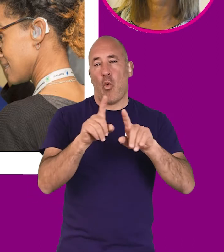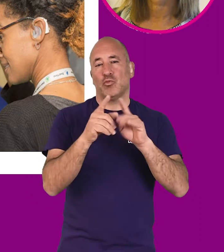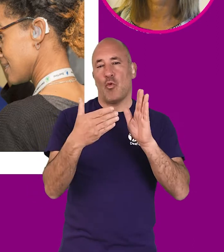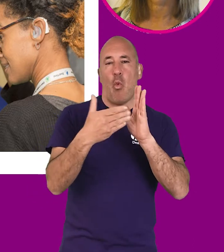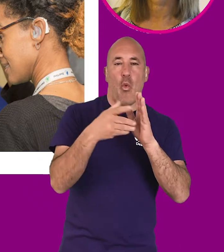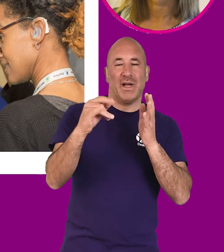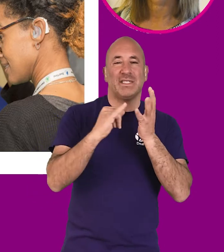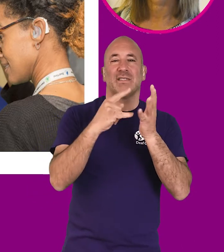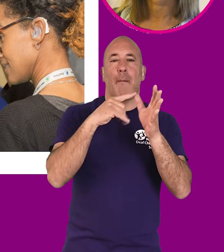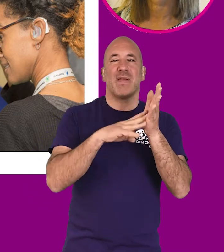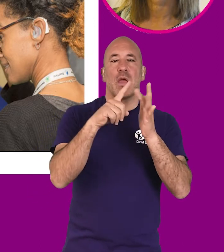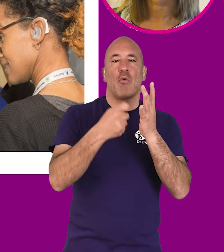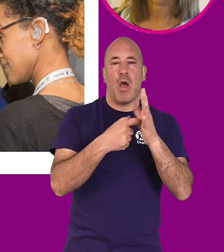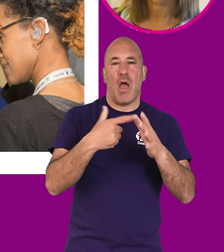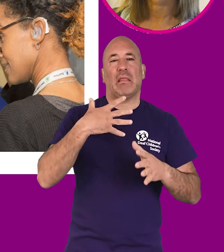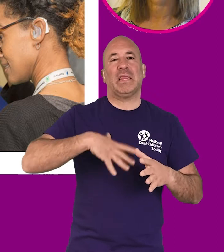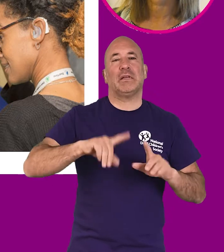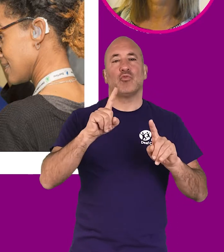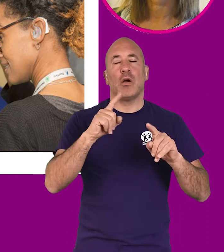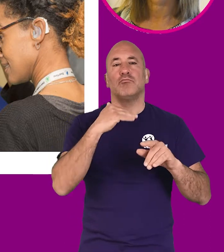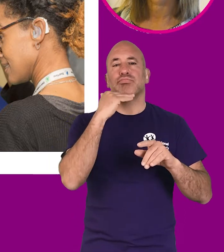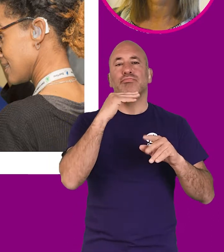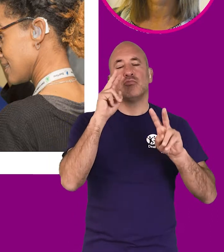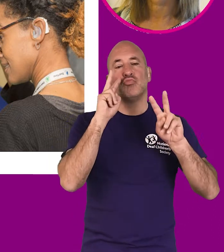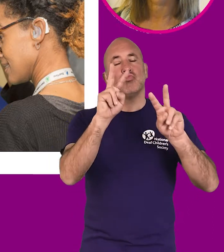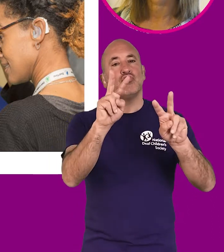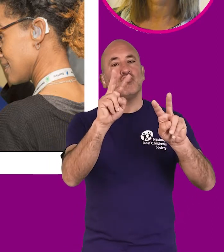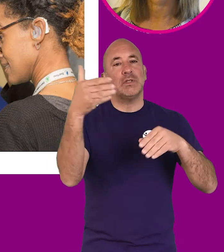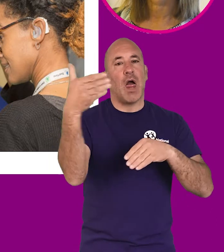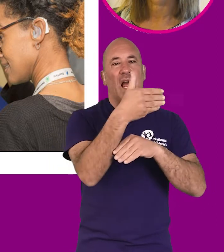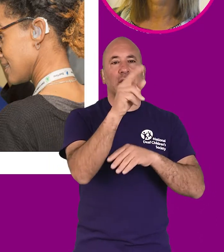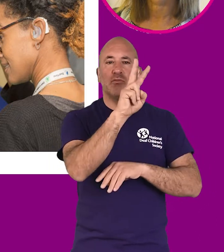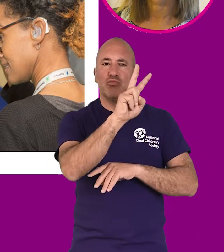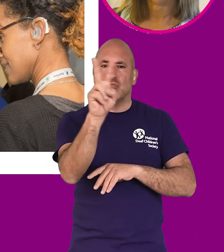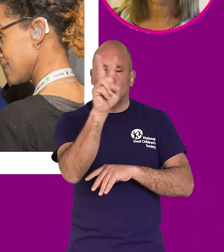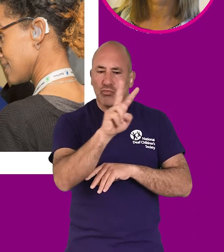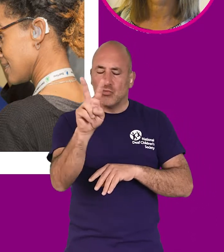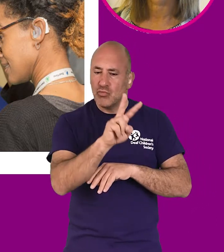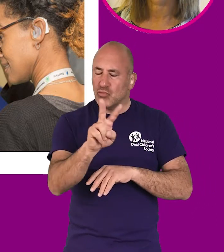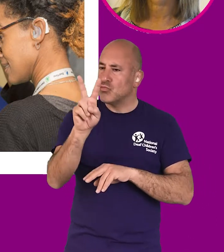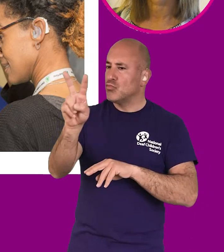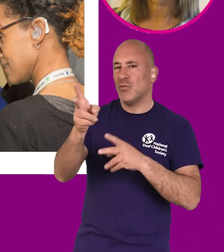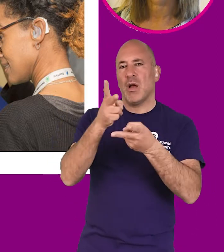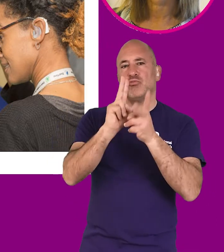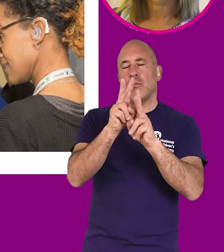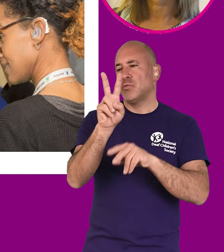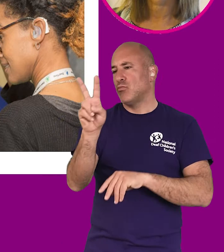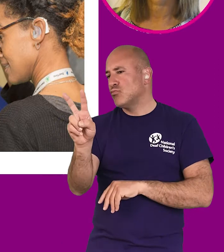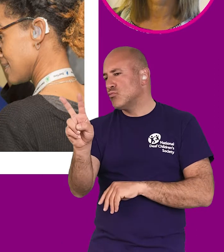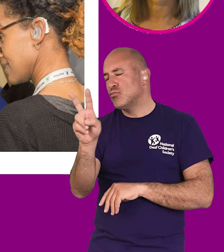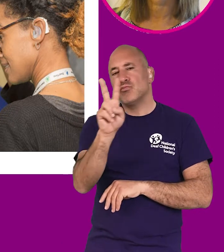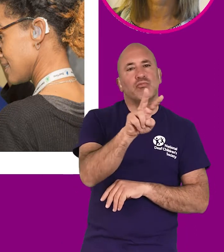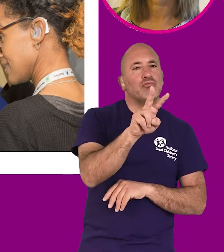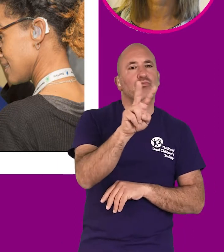We also need to think about giving Samira enough time to look at the slide, read through the slide and